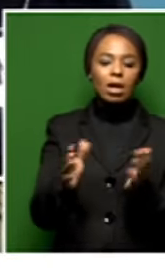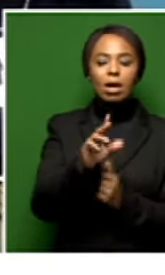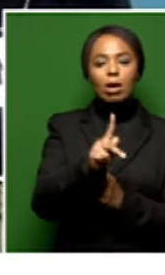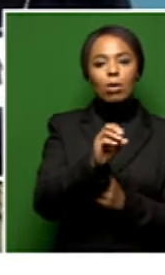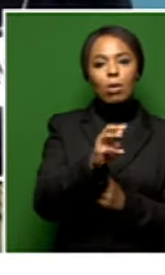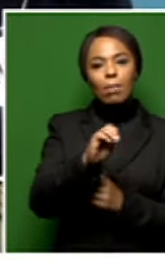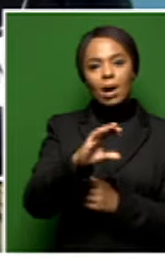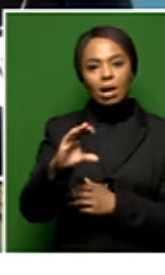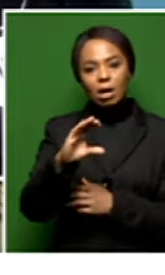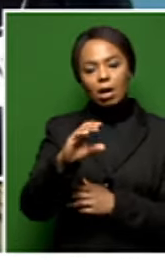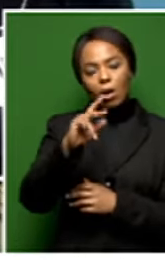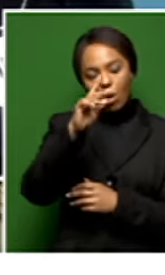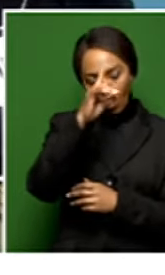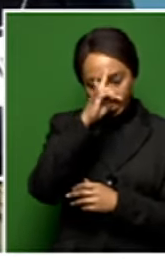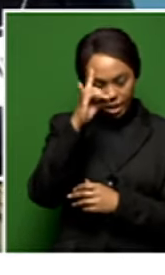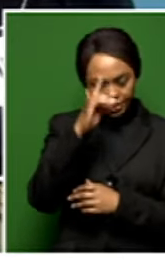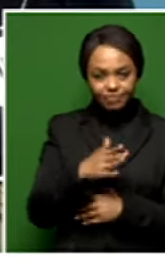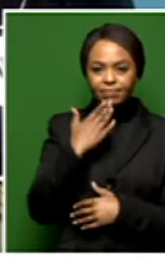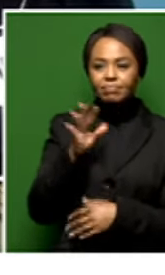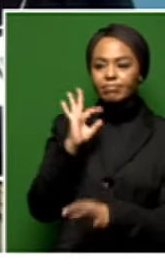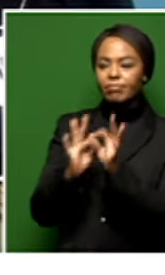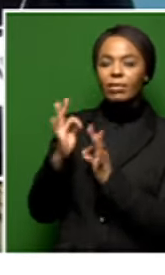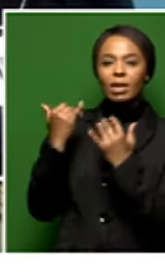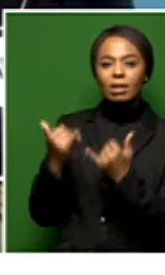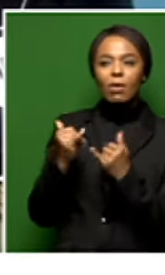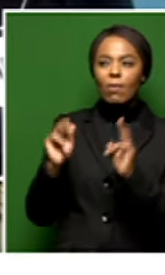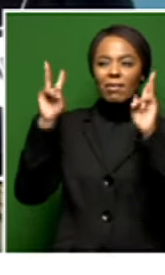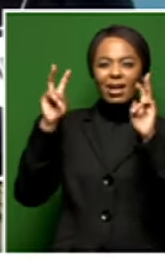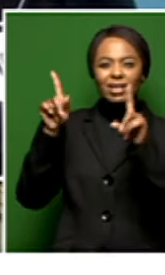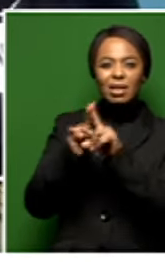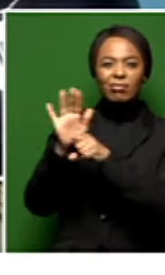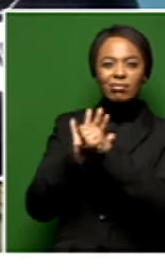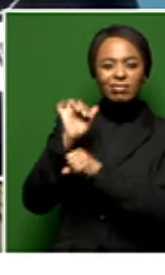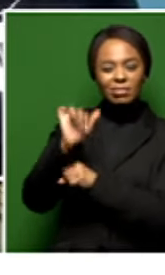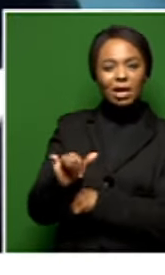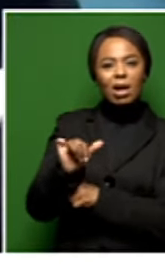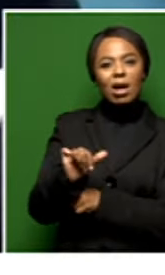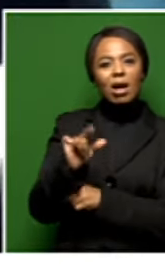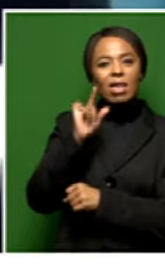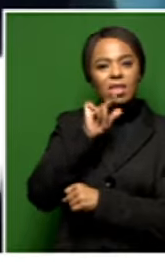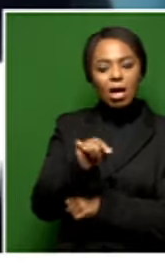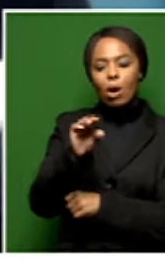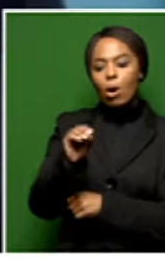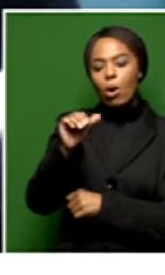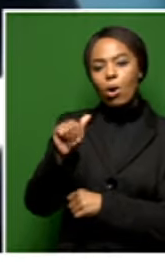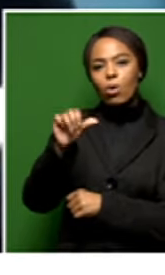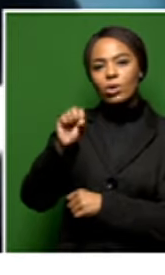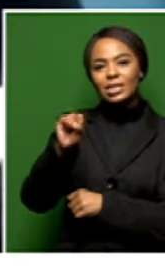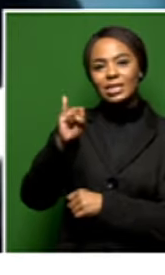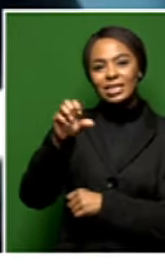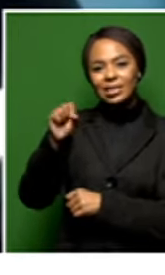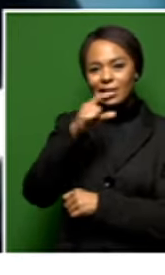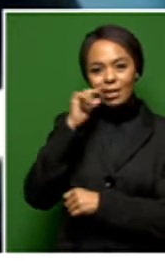about this exhibition and the significance behind the title and the theme, The Oasis. So basically, the title, The